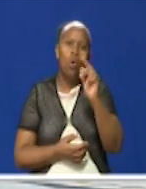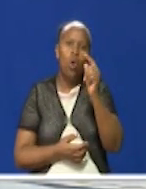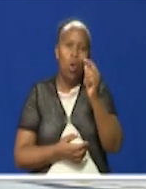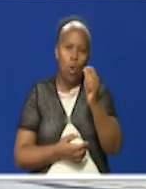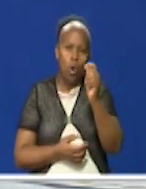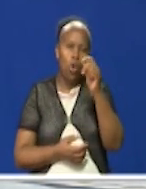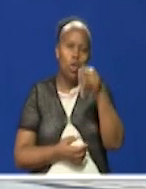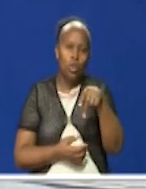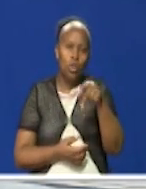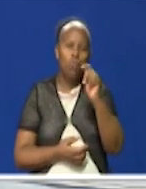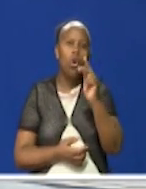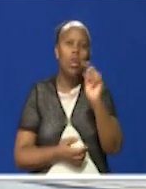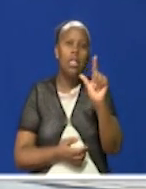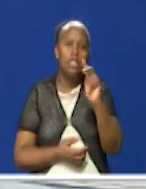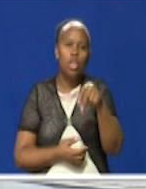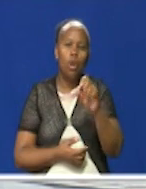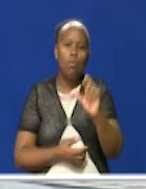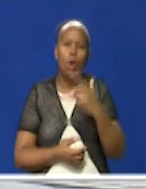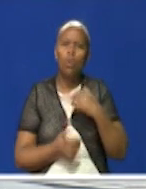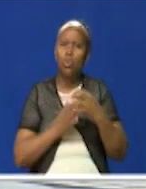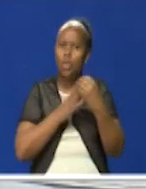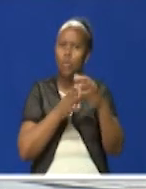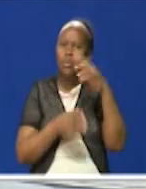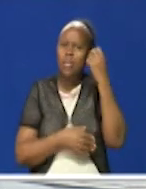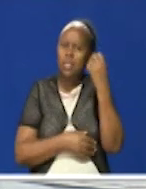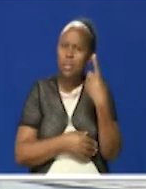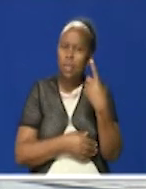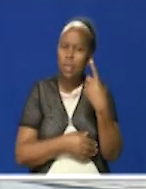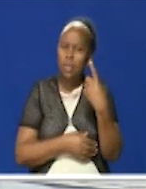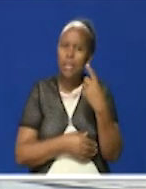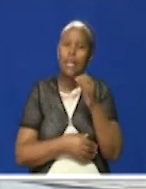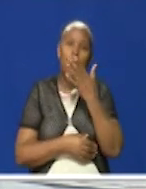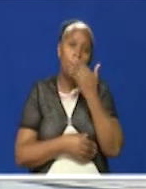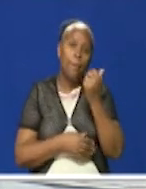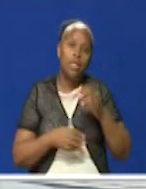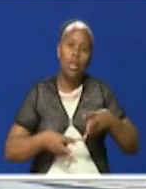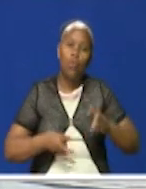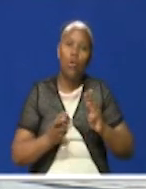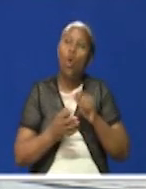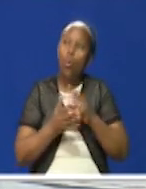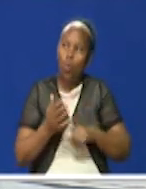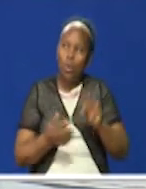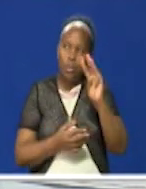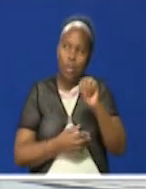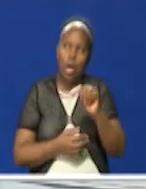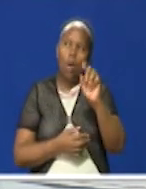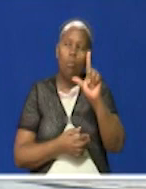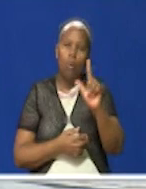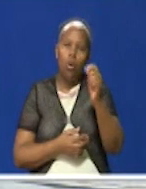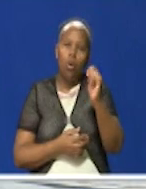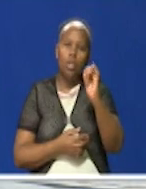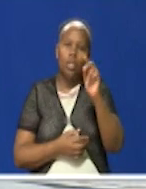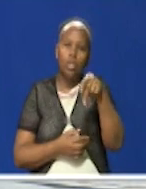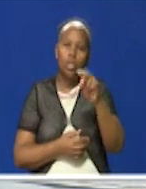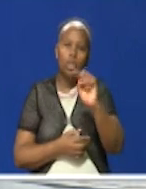I want to guide you into understanding in a better way what a multiple is.